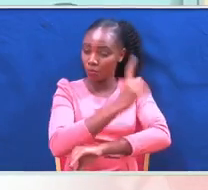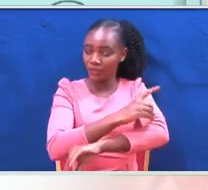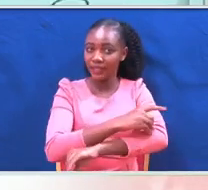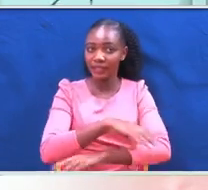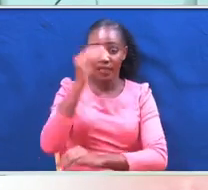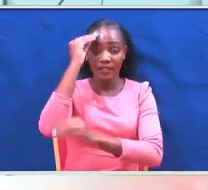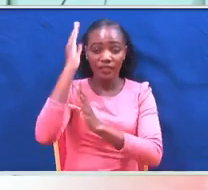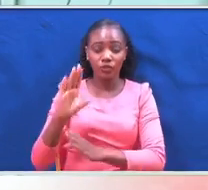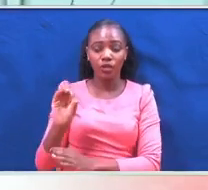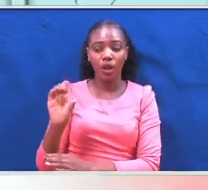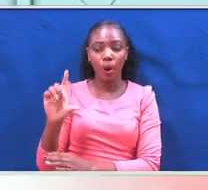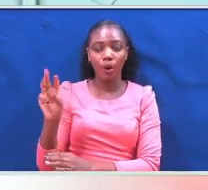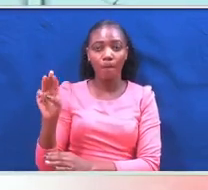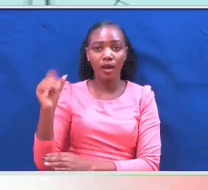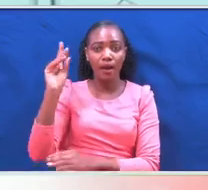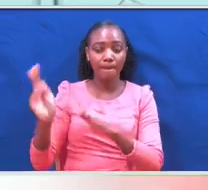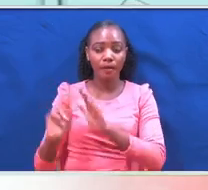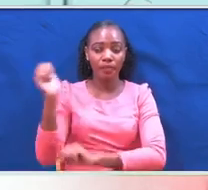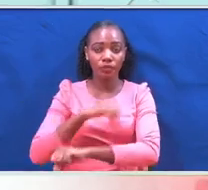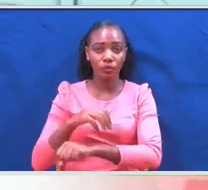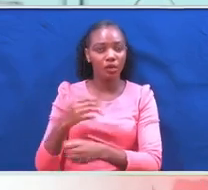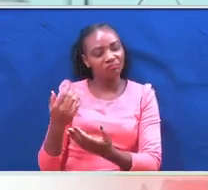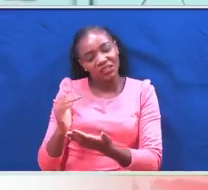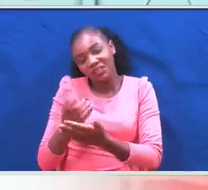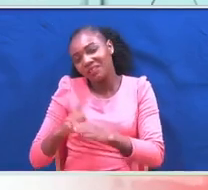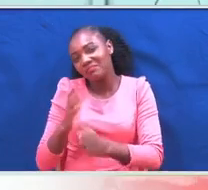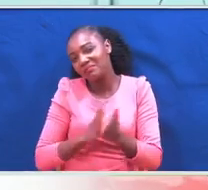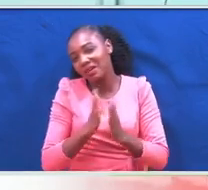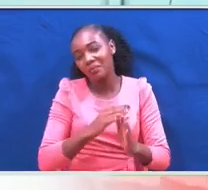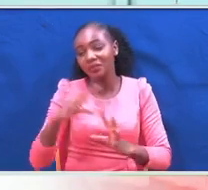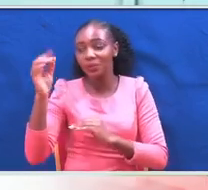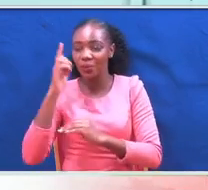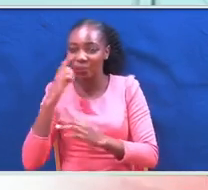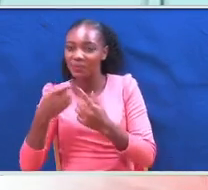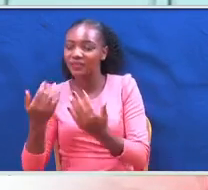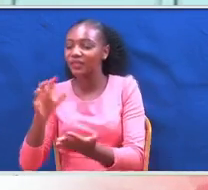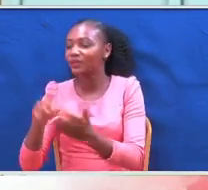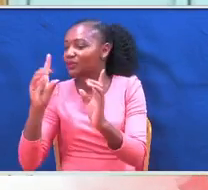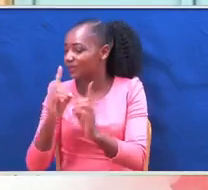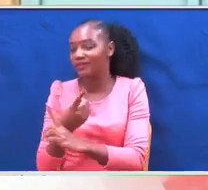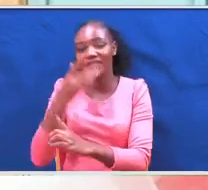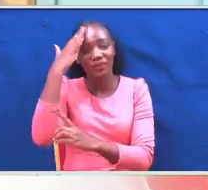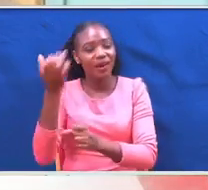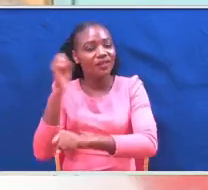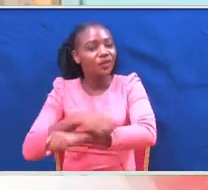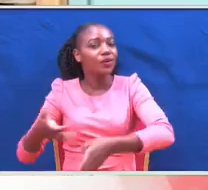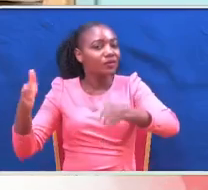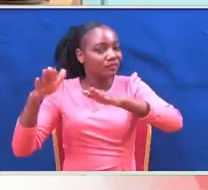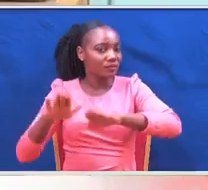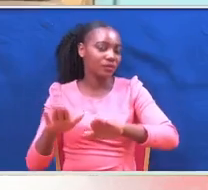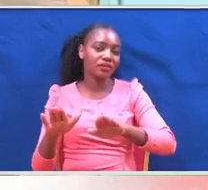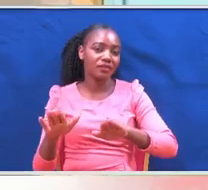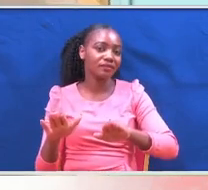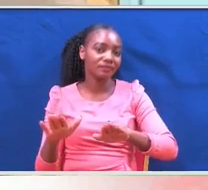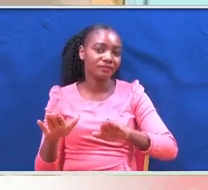pupils of Old Moran Primary School would be preparing to go home. But the playful laughter of kids in class is no longer there, and this school